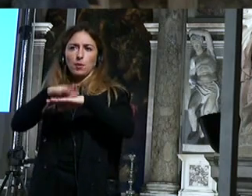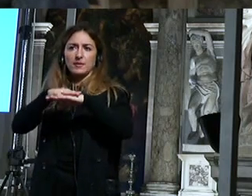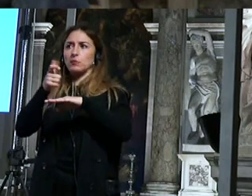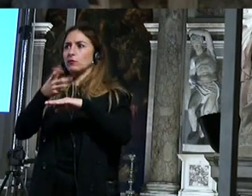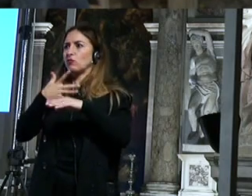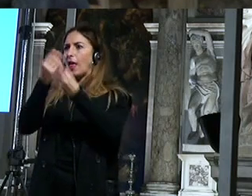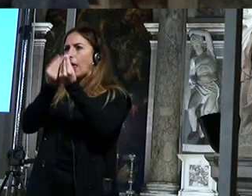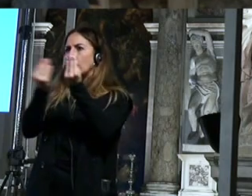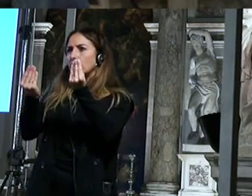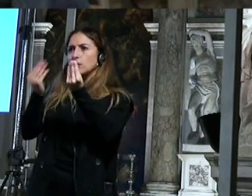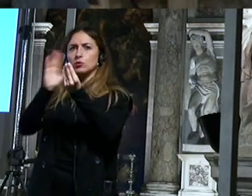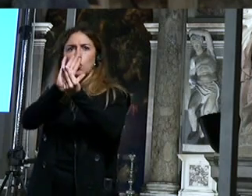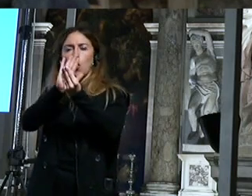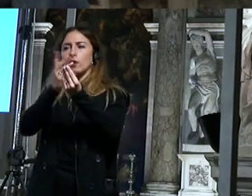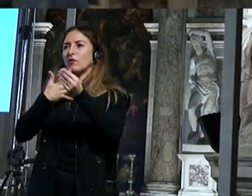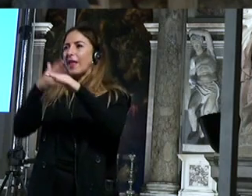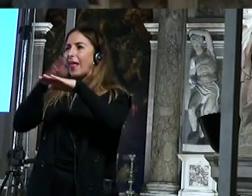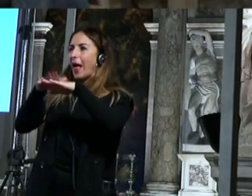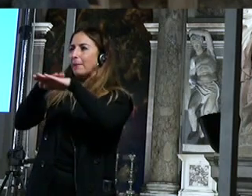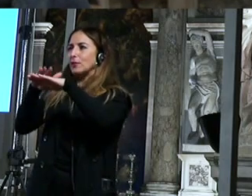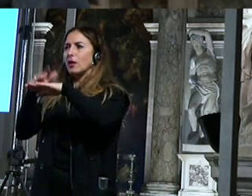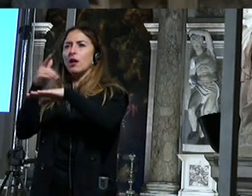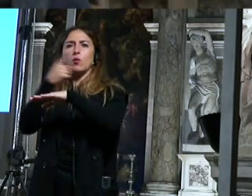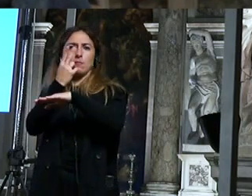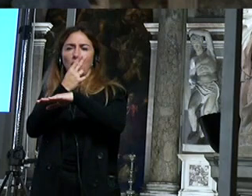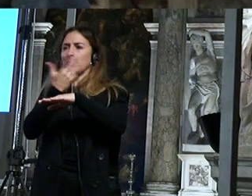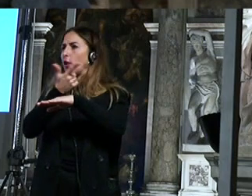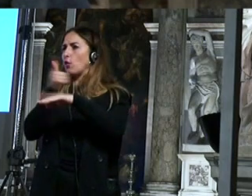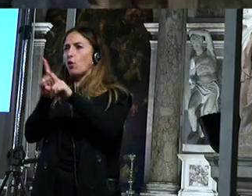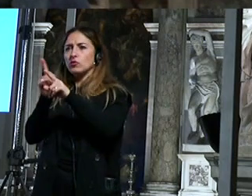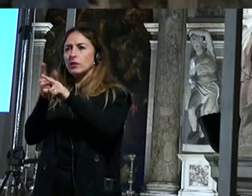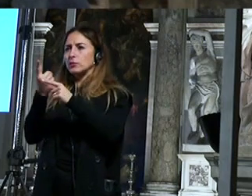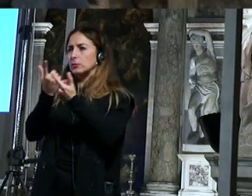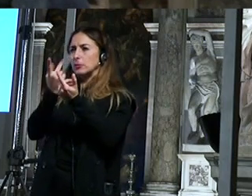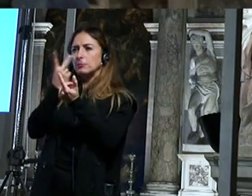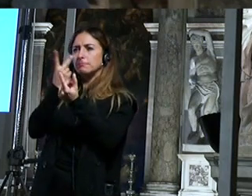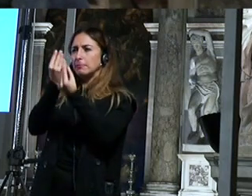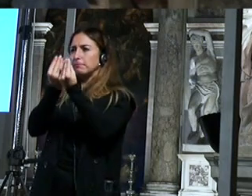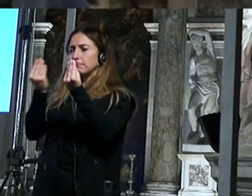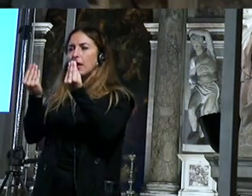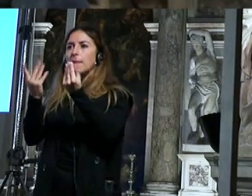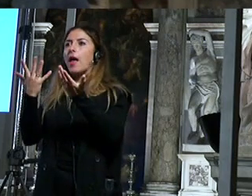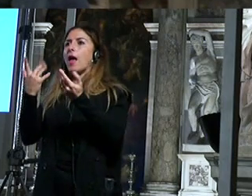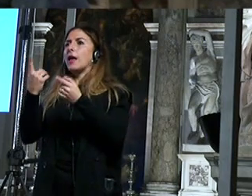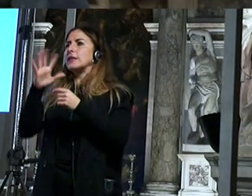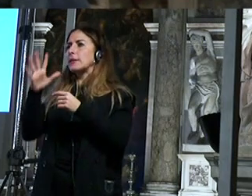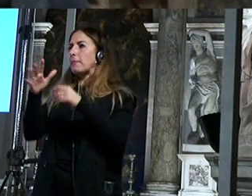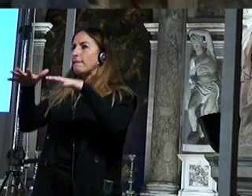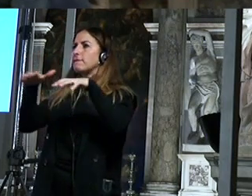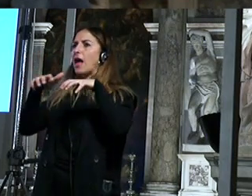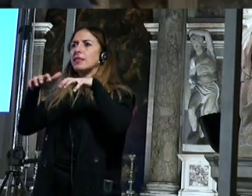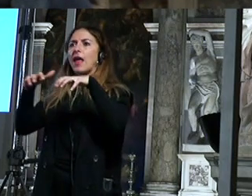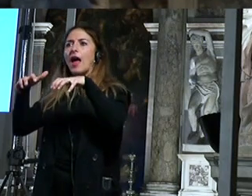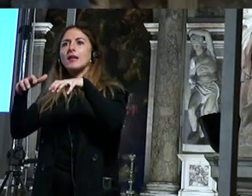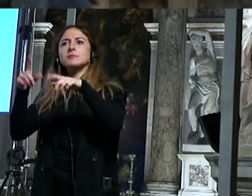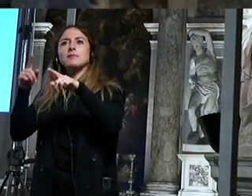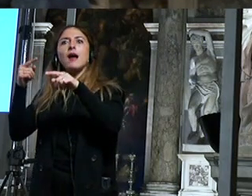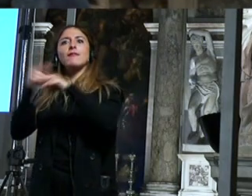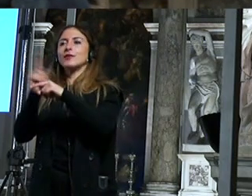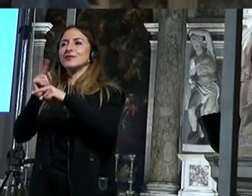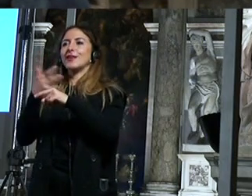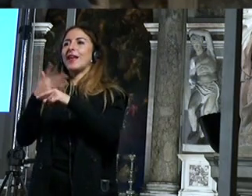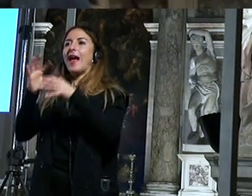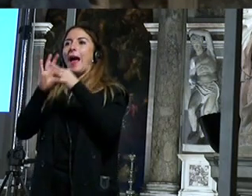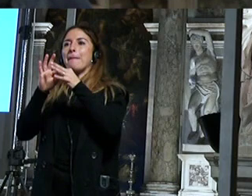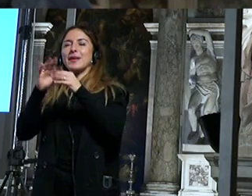oggetti, ci sono le abitudini, anche se lui non c'è più. Poi a un certo punto sembra che ci sia un fantasma, ma invece no, è un amico del padre che